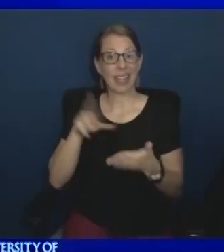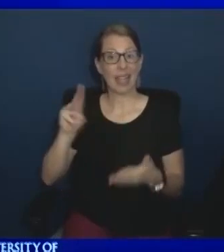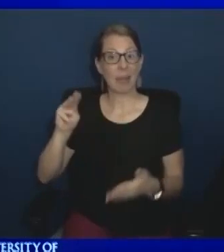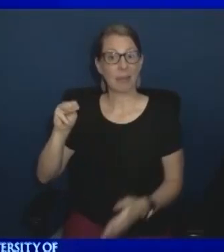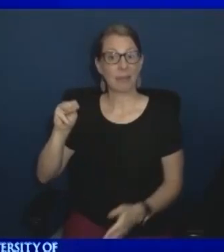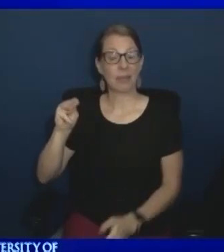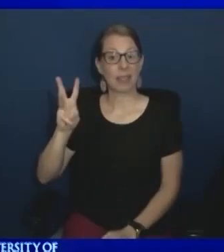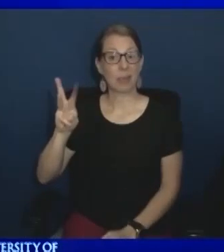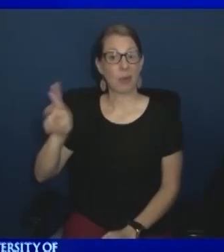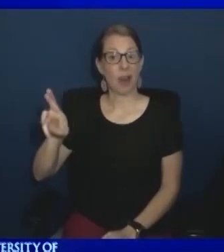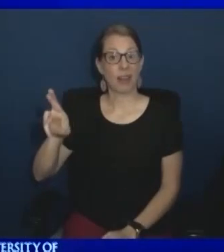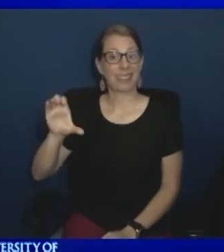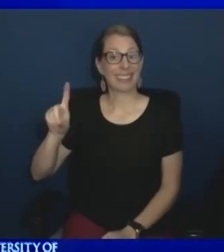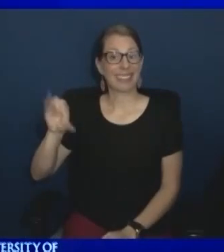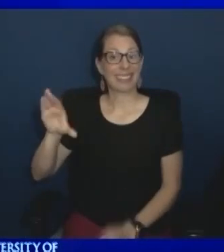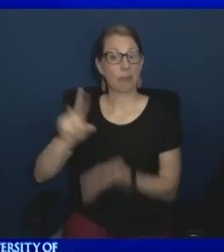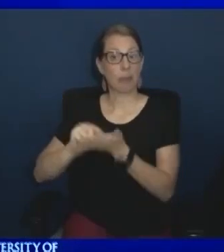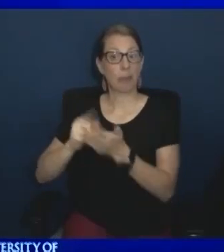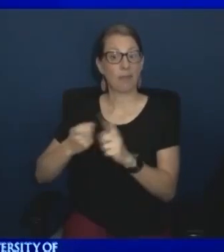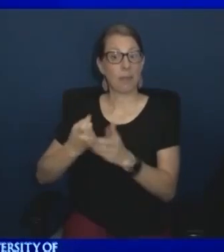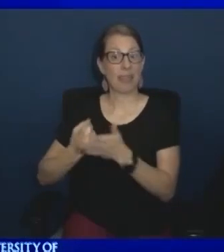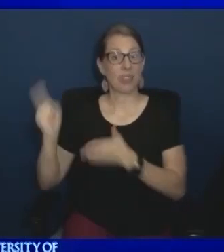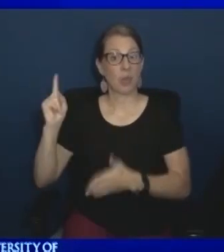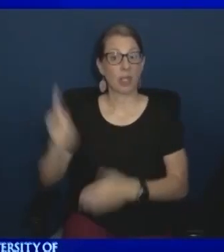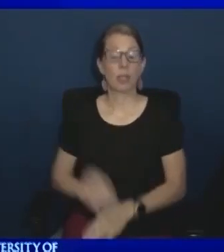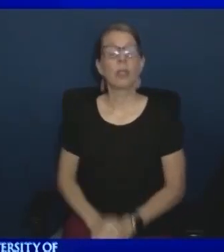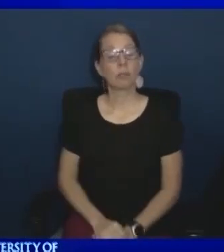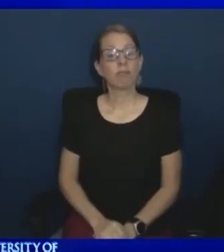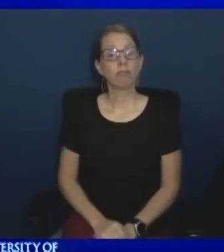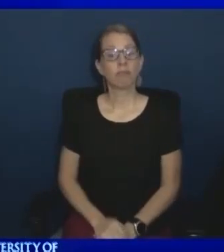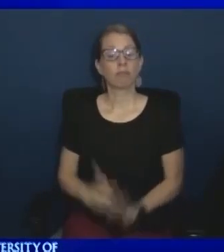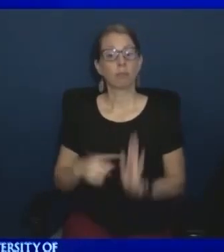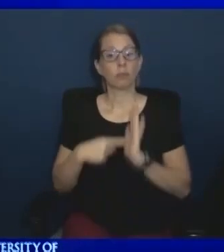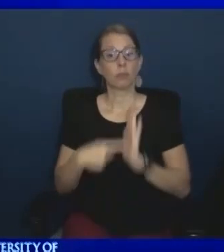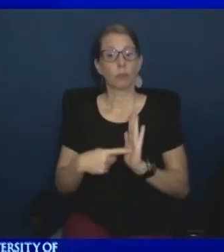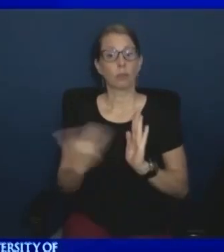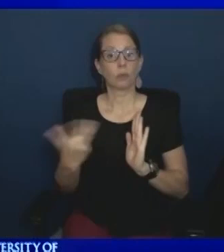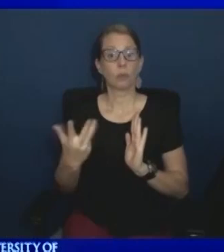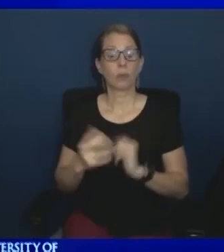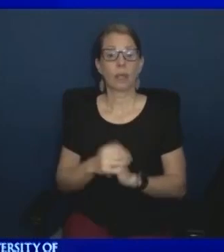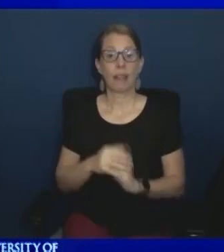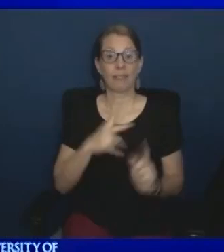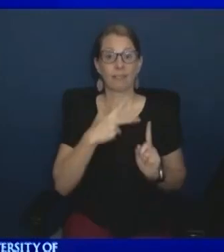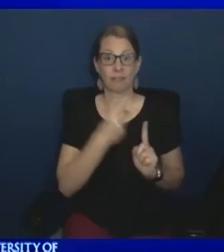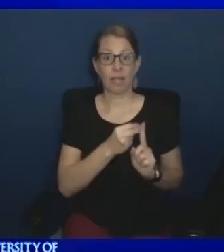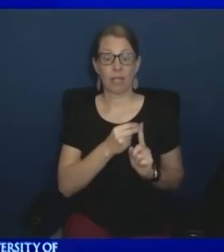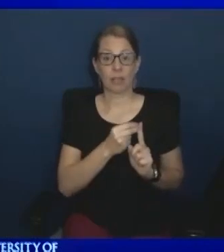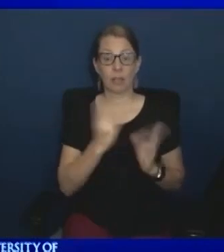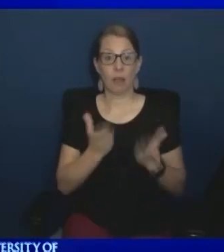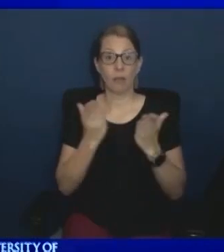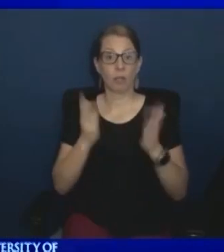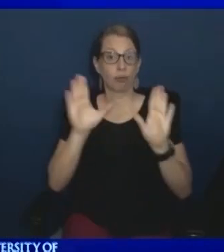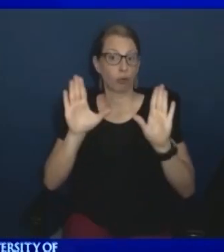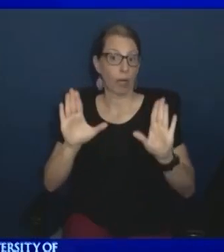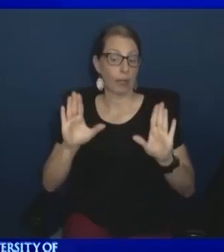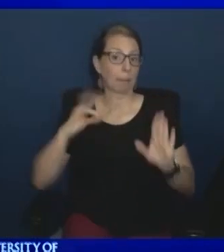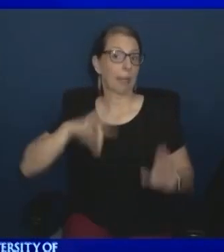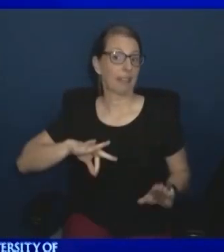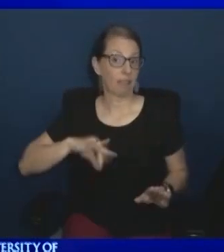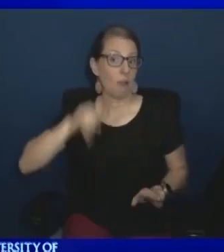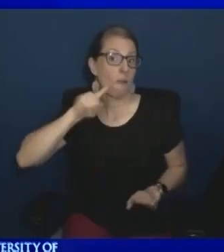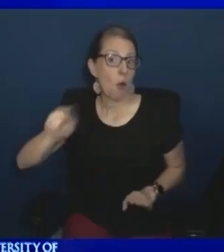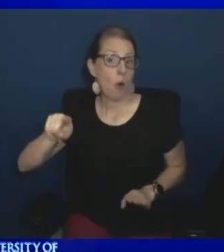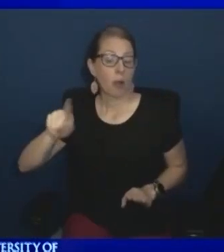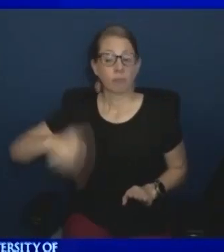CDC publication from last week, did show that the vaccines continue to offer very great benefit for those that